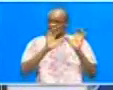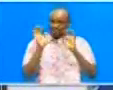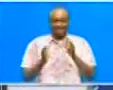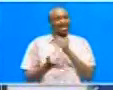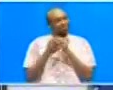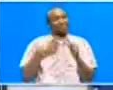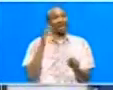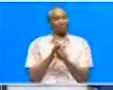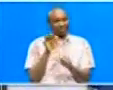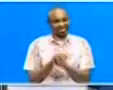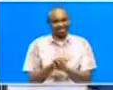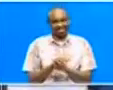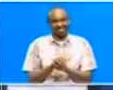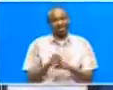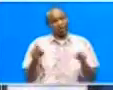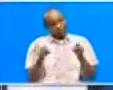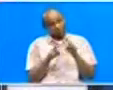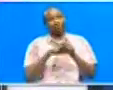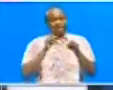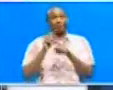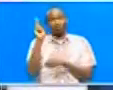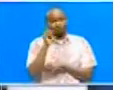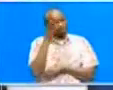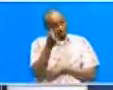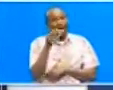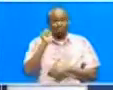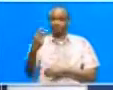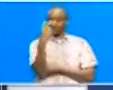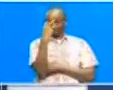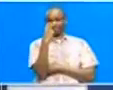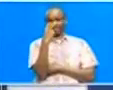sana. Nadhani pia Uhuru wa Maraila akitaka kusimama tena anione.